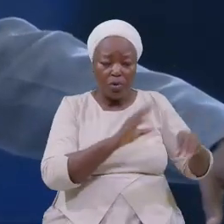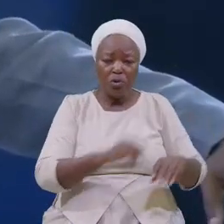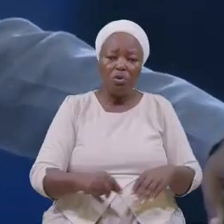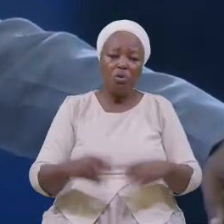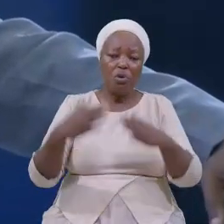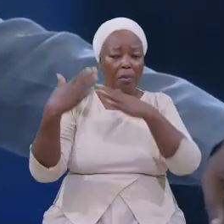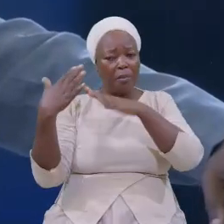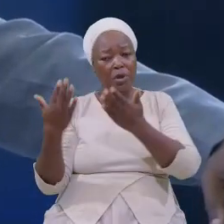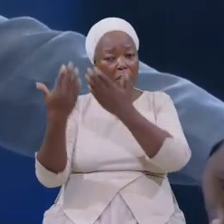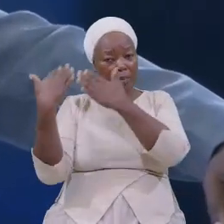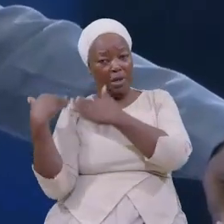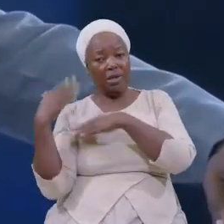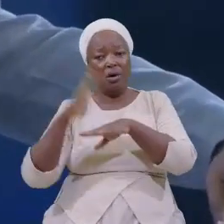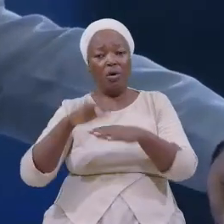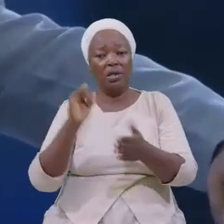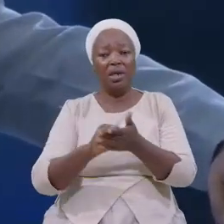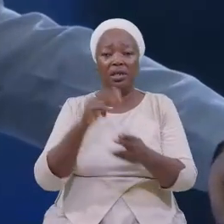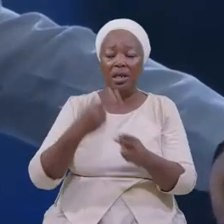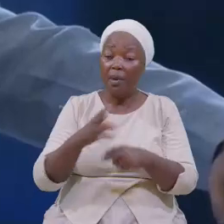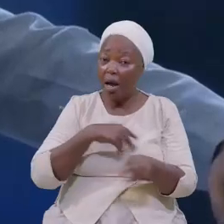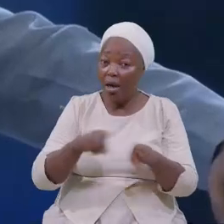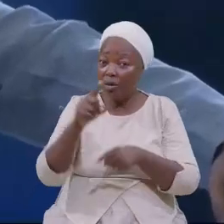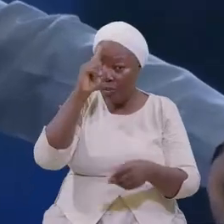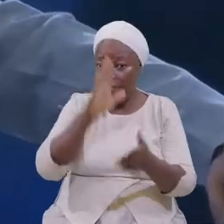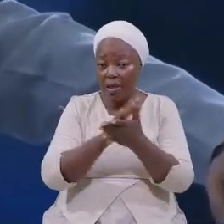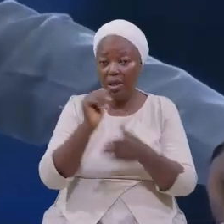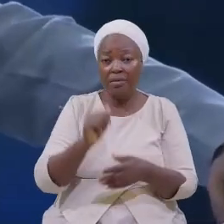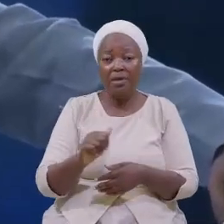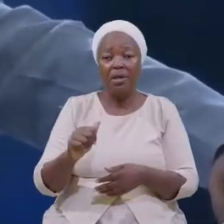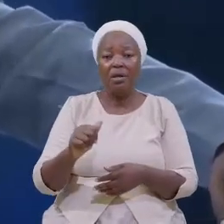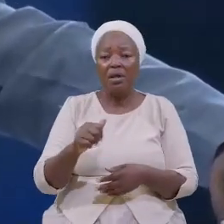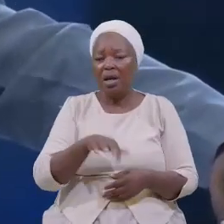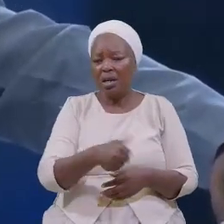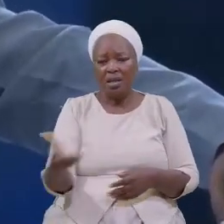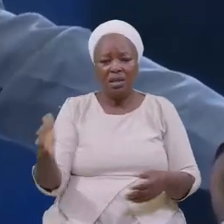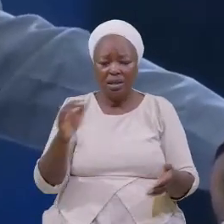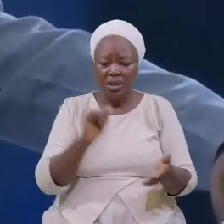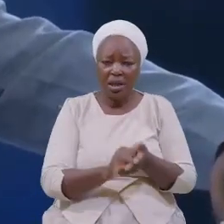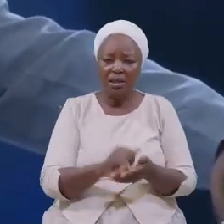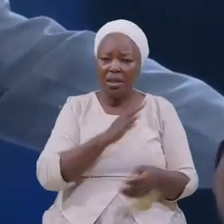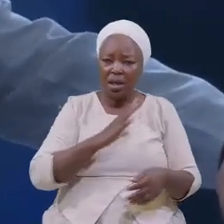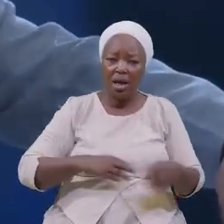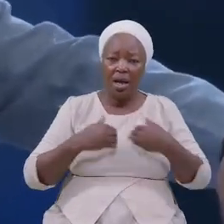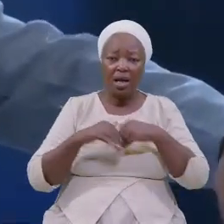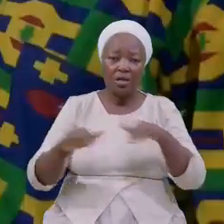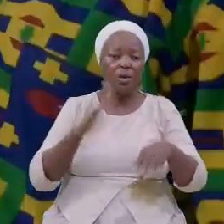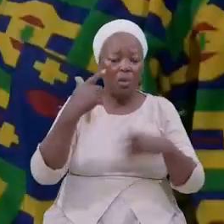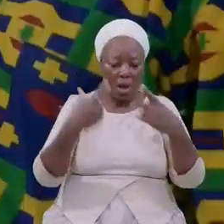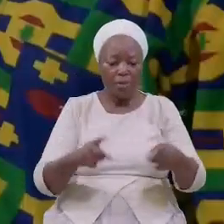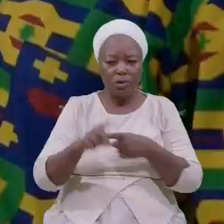name. And as you believe, whatever Christ has done will happen to